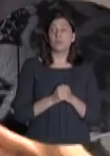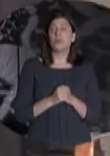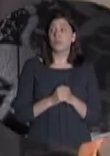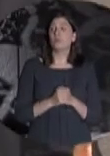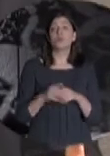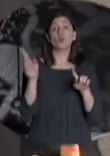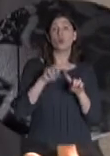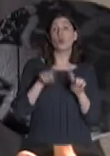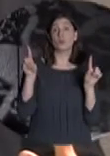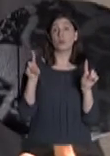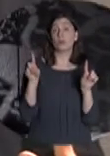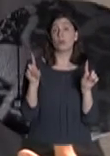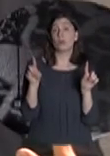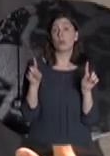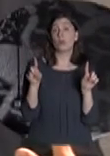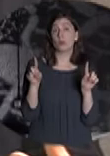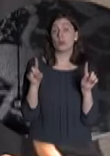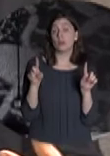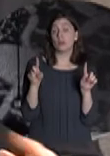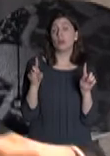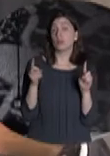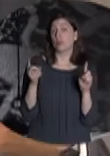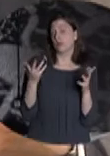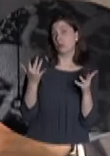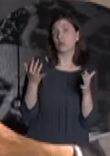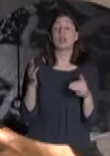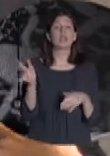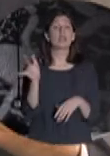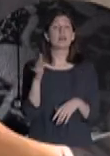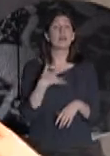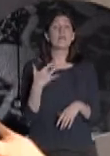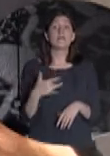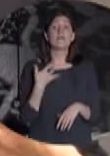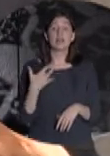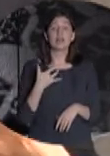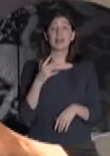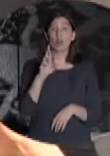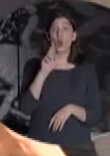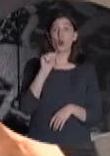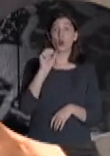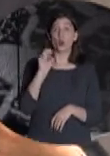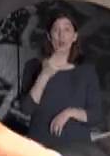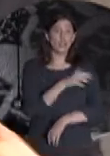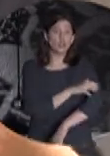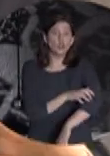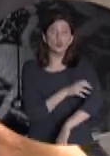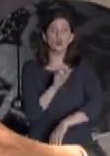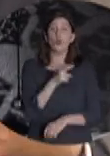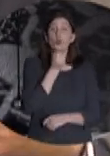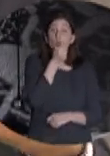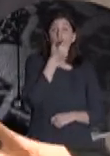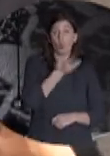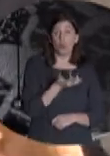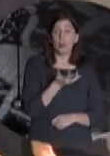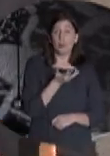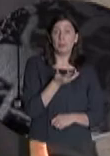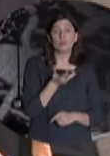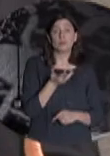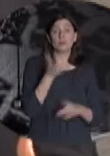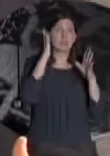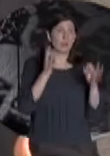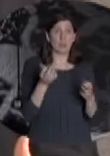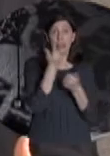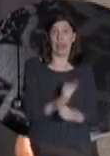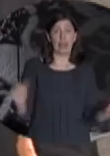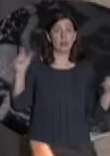there are different in terms of if you're feeling just a rash or if you're feeling warm. Definitely any time